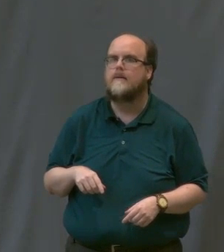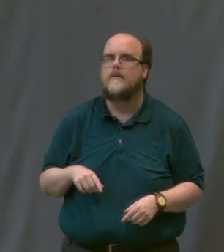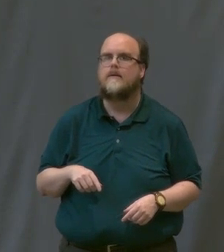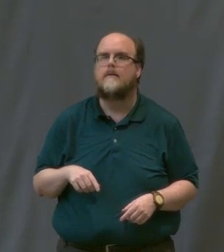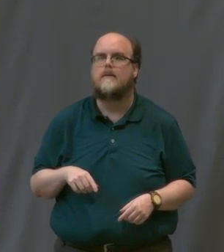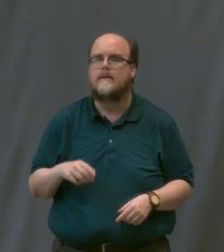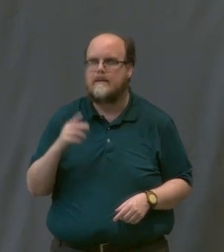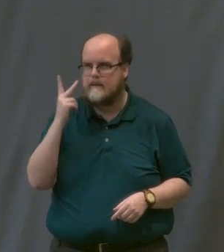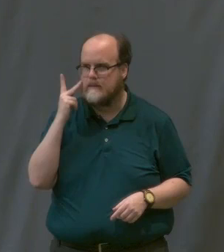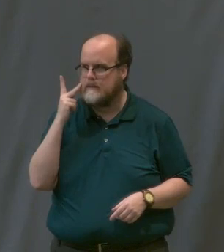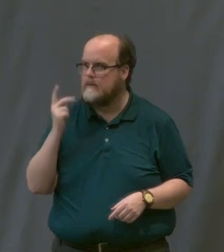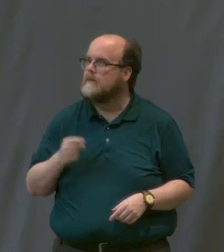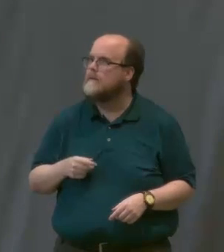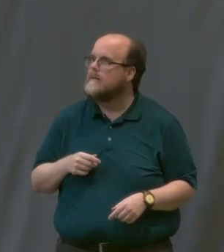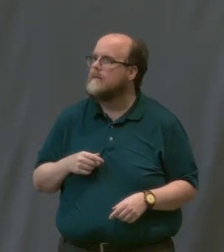Let's see.